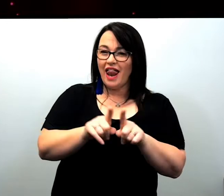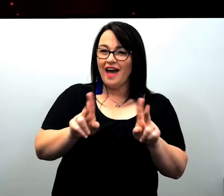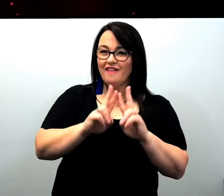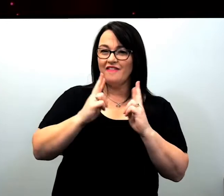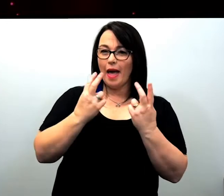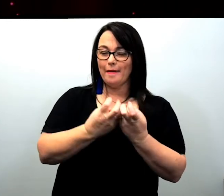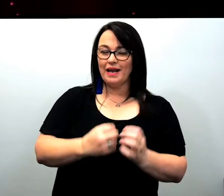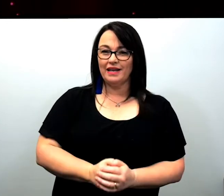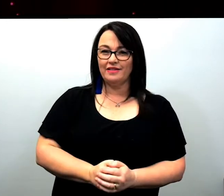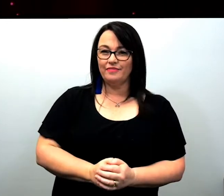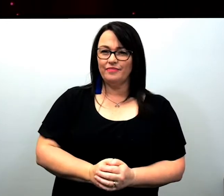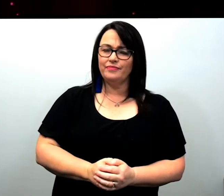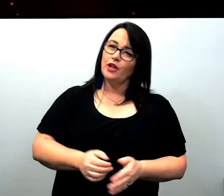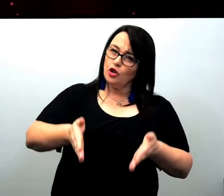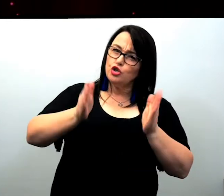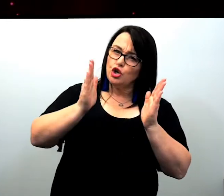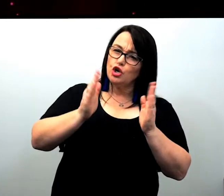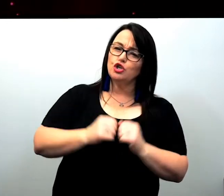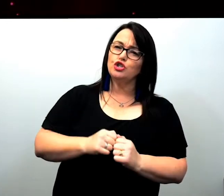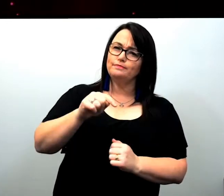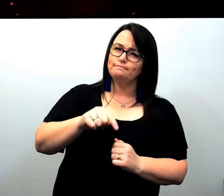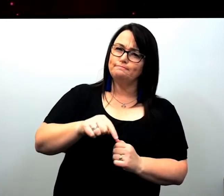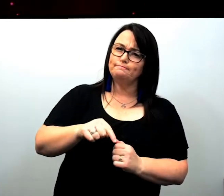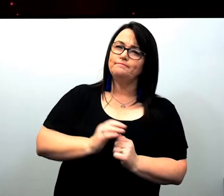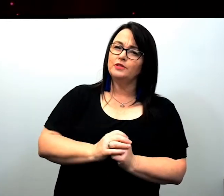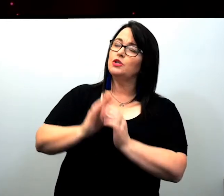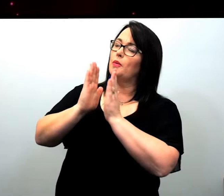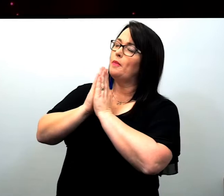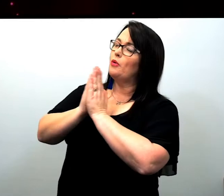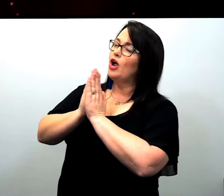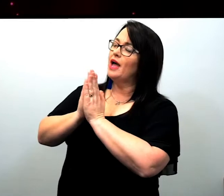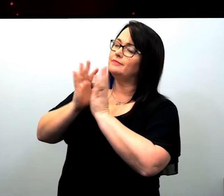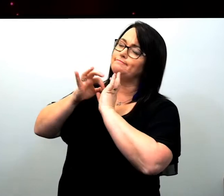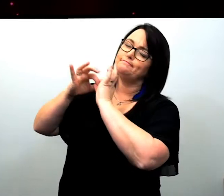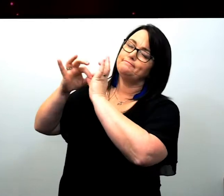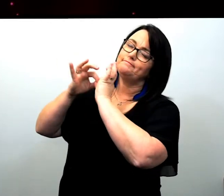His church is prayer and intimacy with God. The purpose of church is